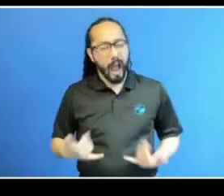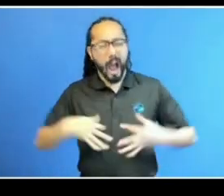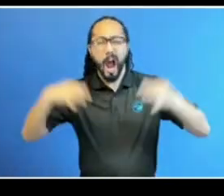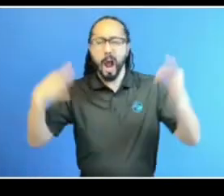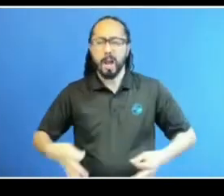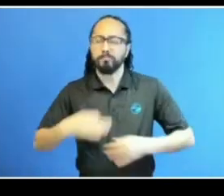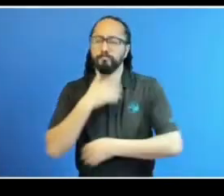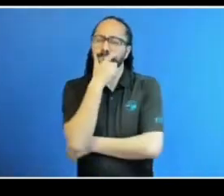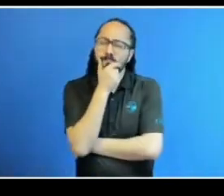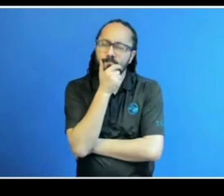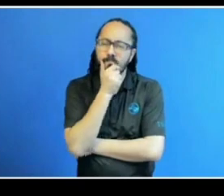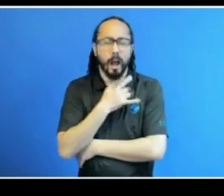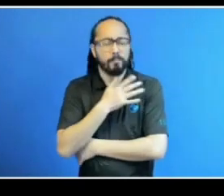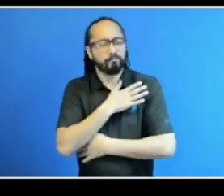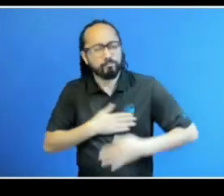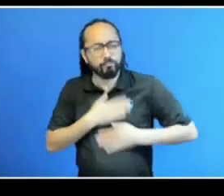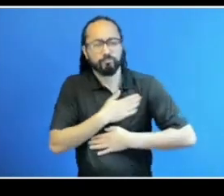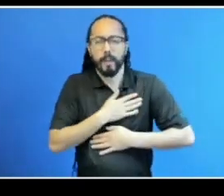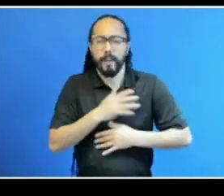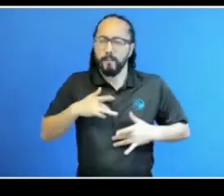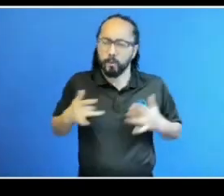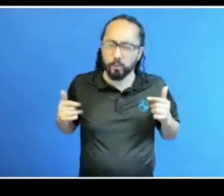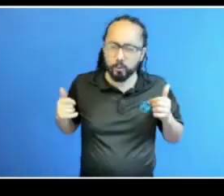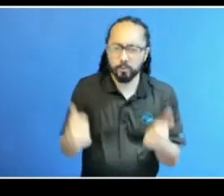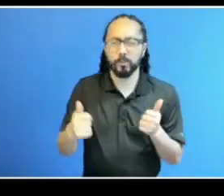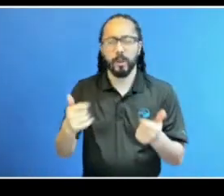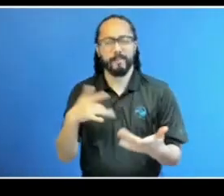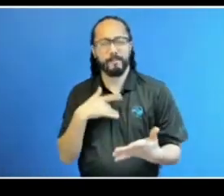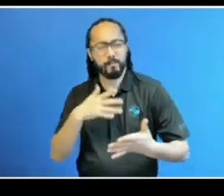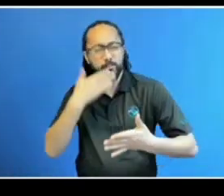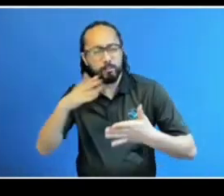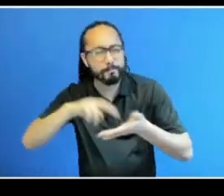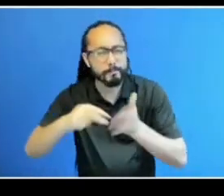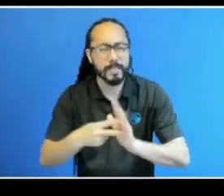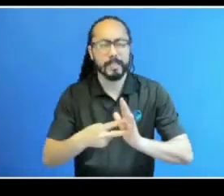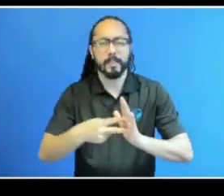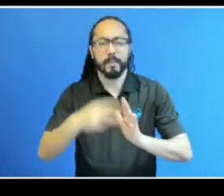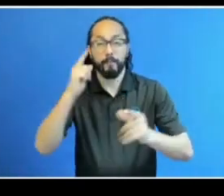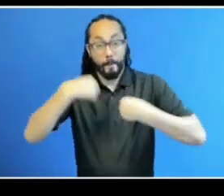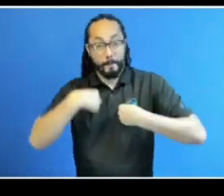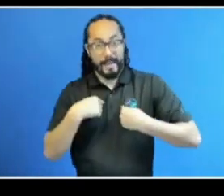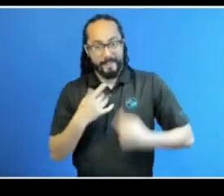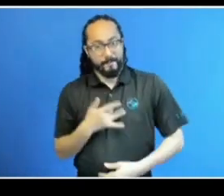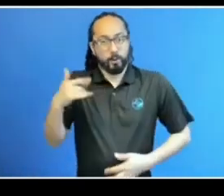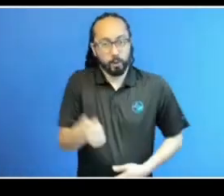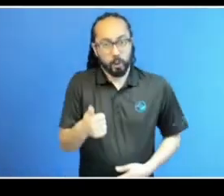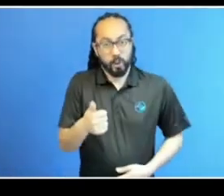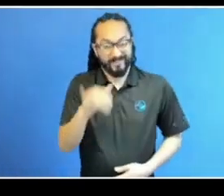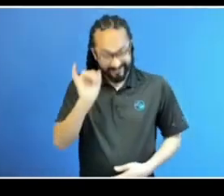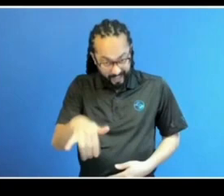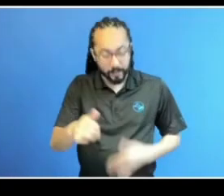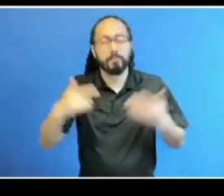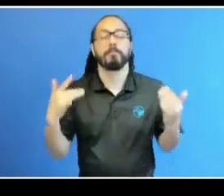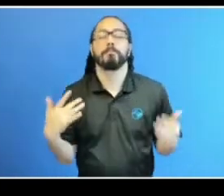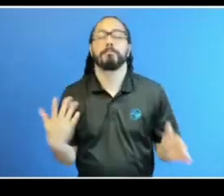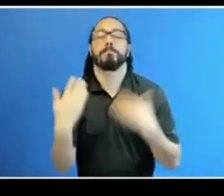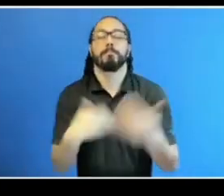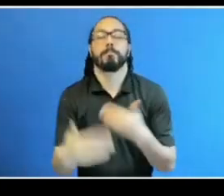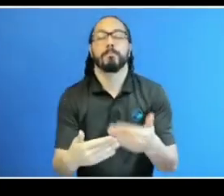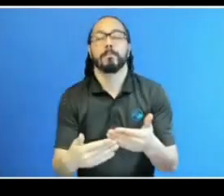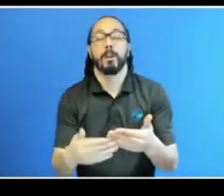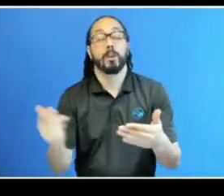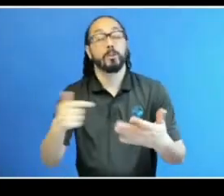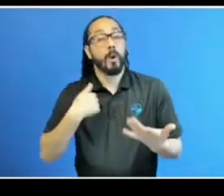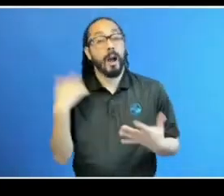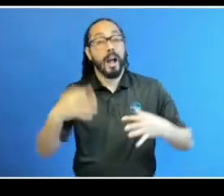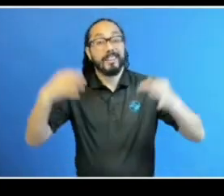business activities are fulfilling, are meaningful and intentional for me. And so I then made that decision that I would no